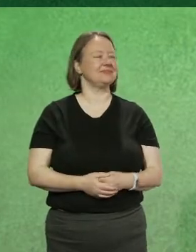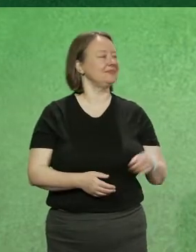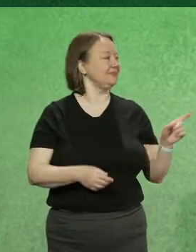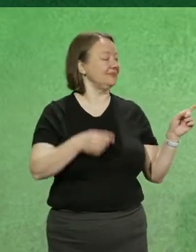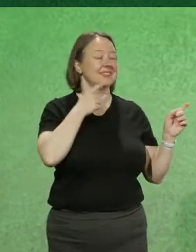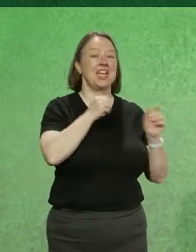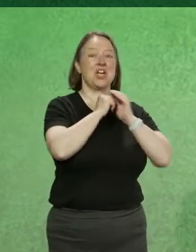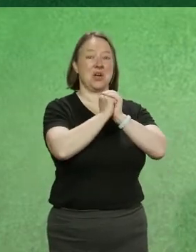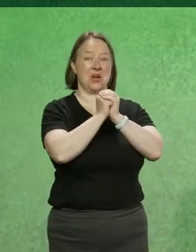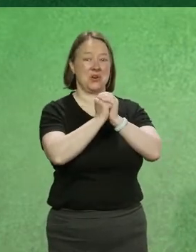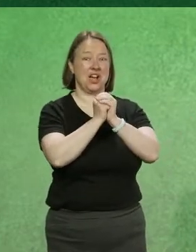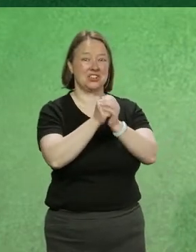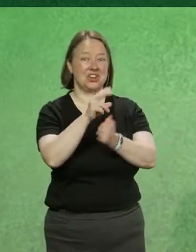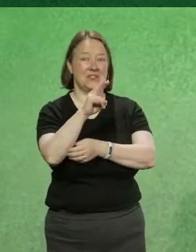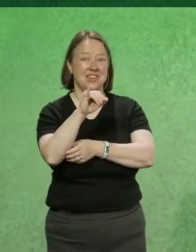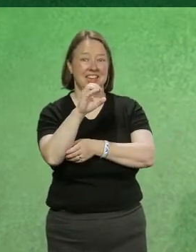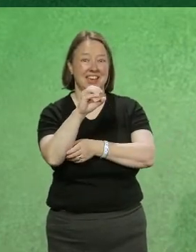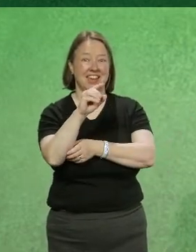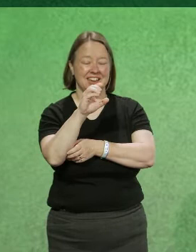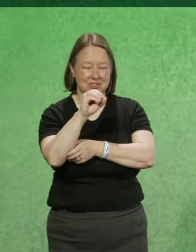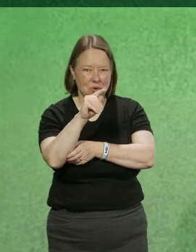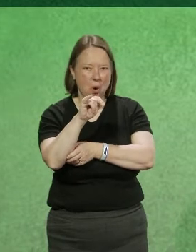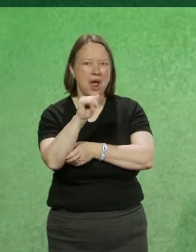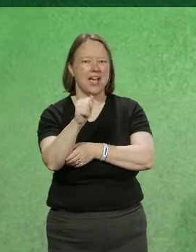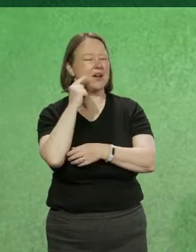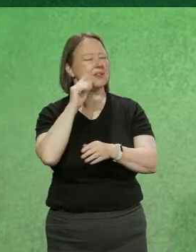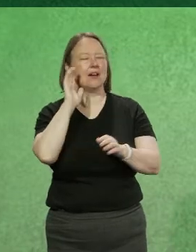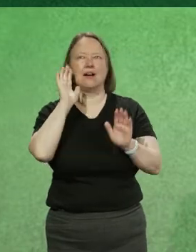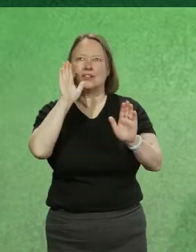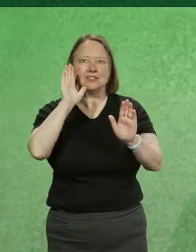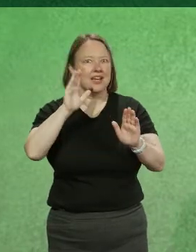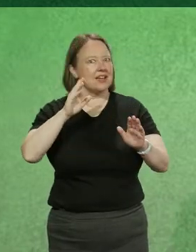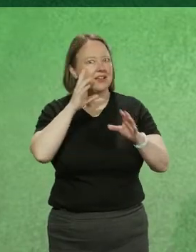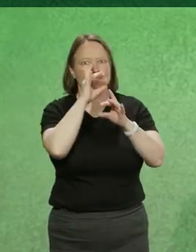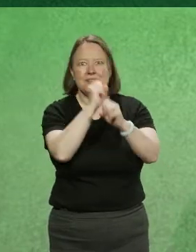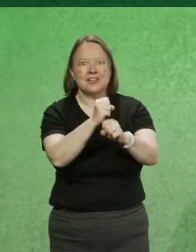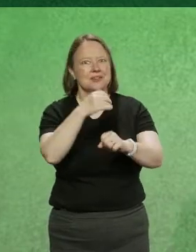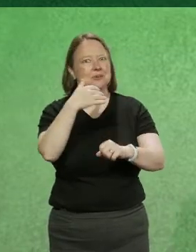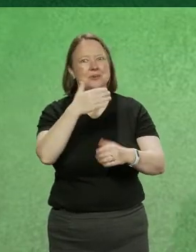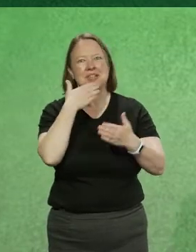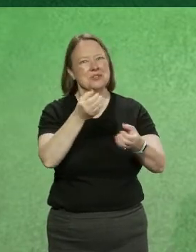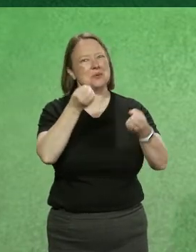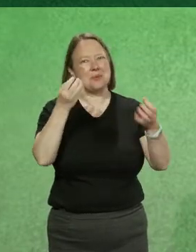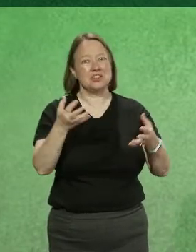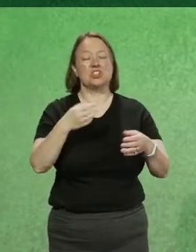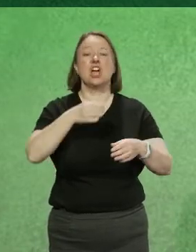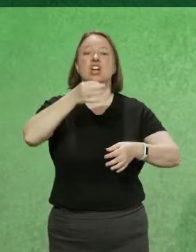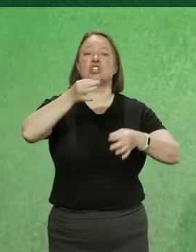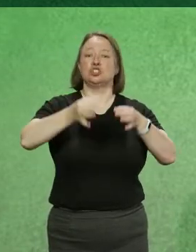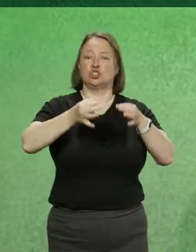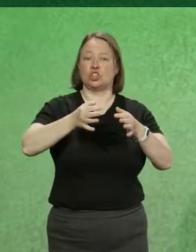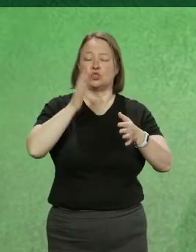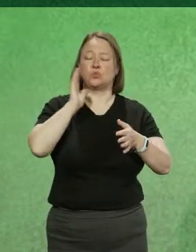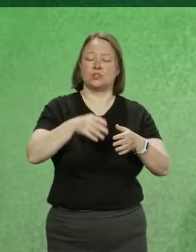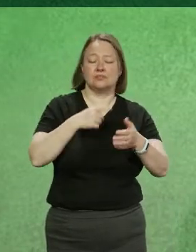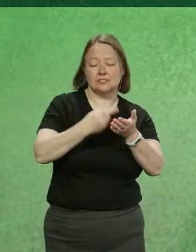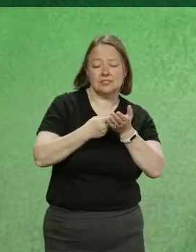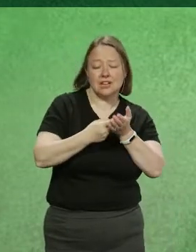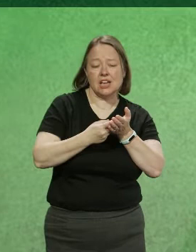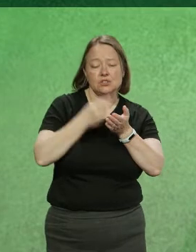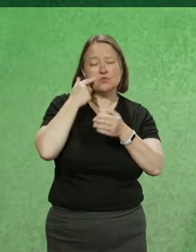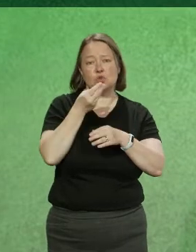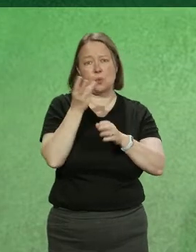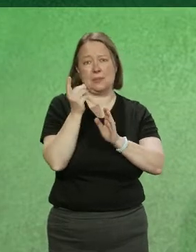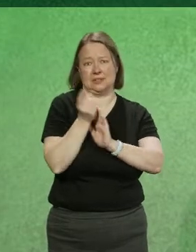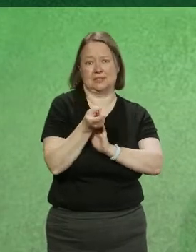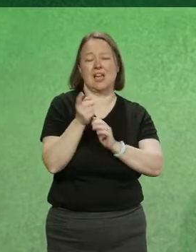Congratulations, Victoria. That was outstanding and fascinating. Thank you so much. The judges are going to talk amongst themselves for a few